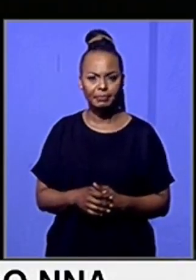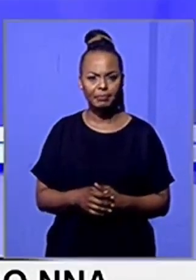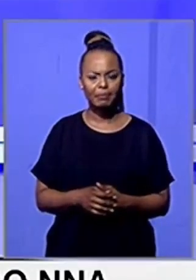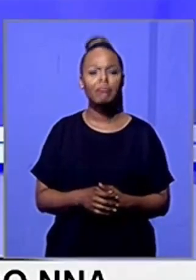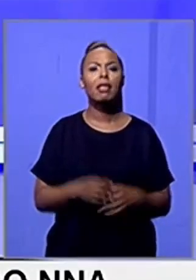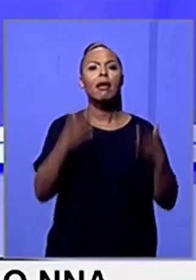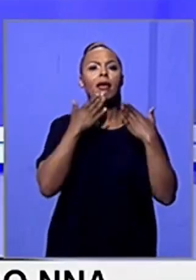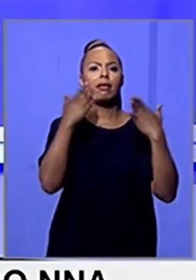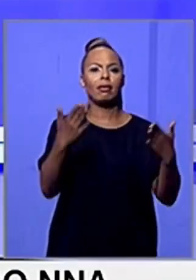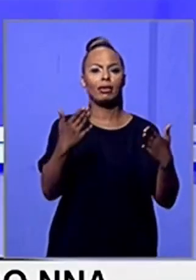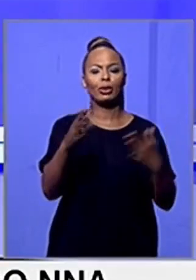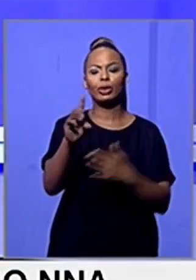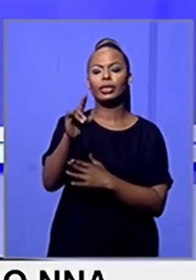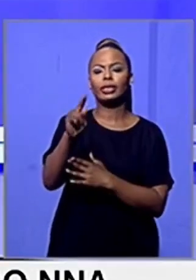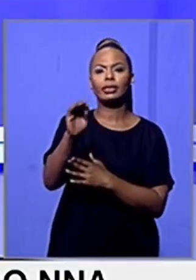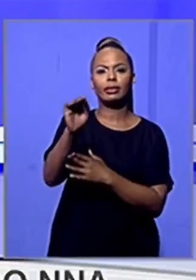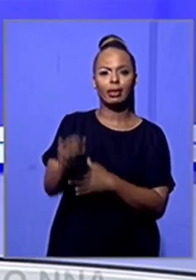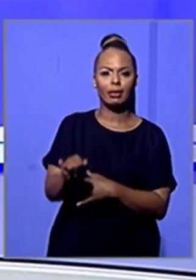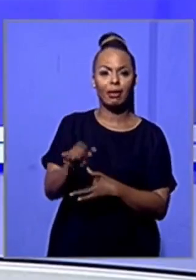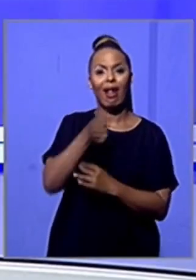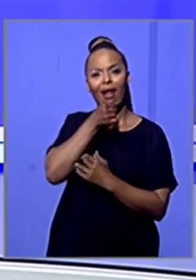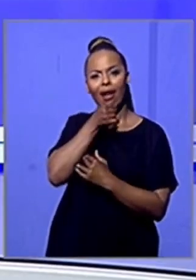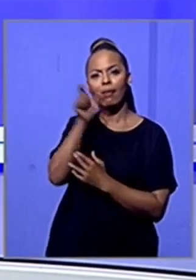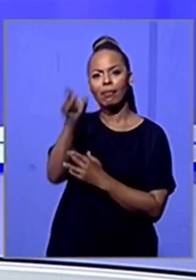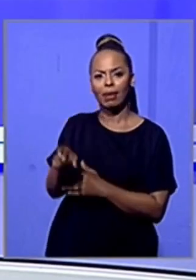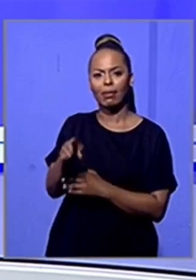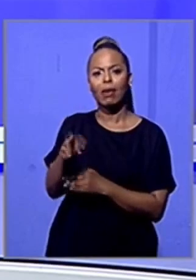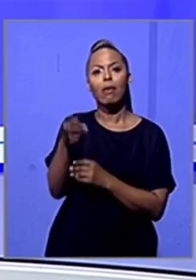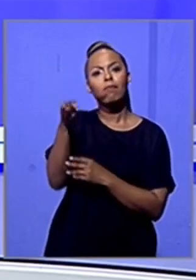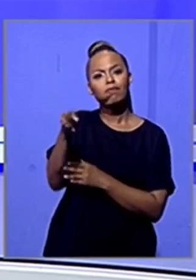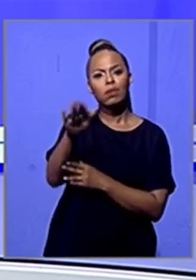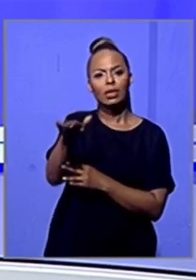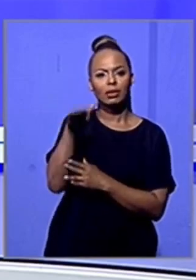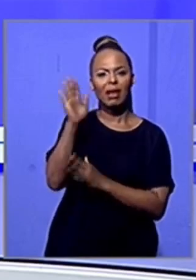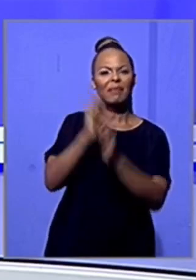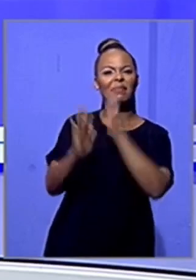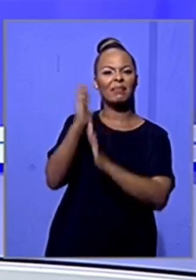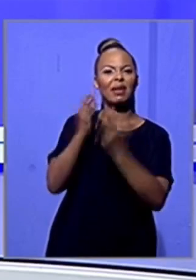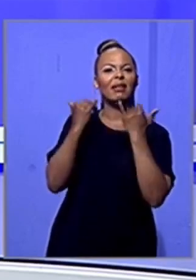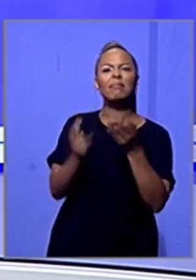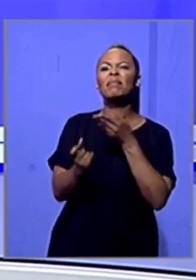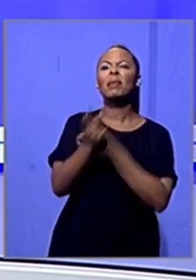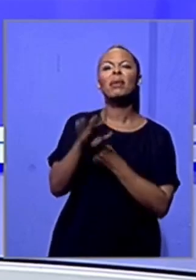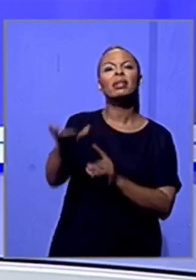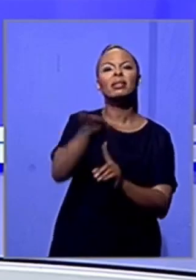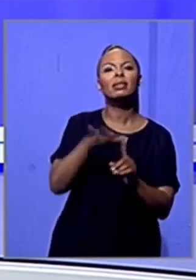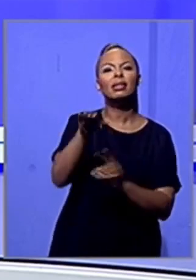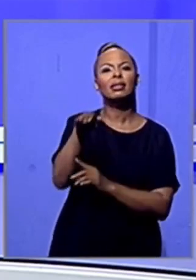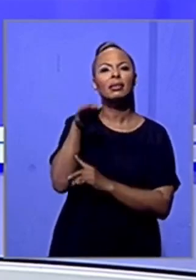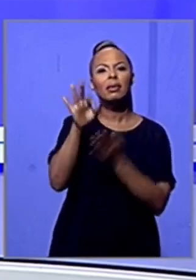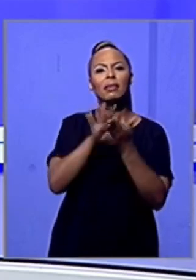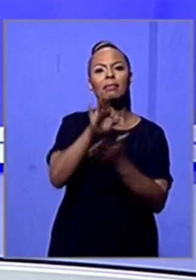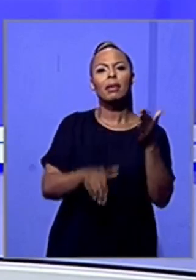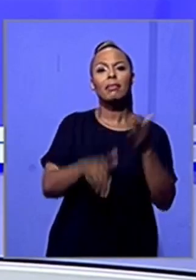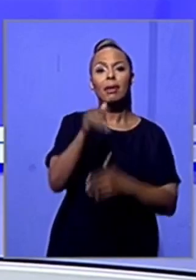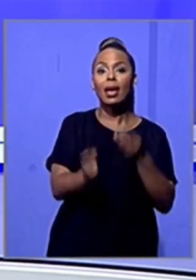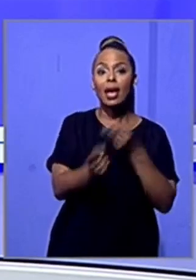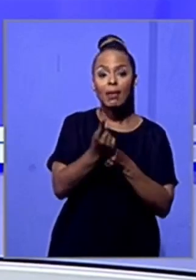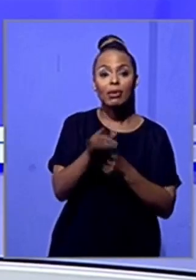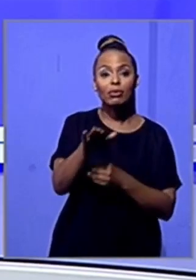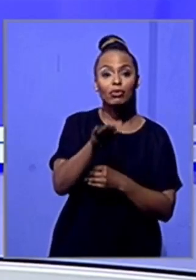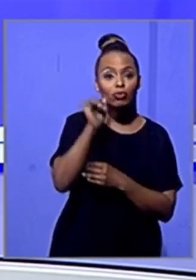Re a leboga Ditaba yo ke mmegadikgang wa rona Ditaba tsotetse a re neela tsa sešweng malebana le ditlhopho tse di tshwarwang ka